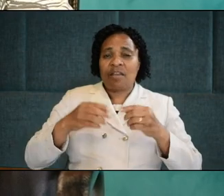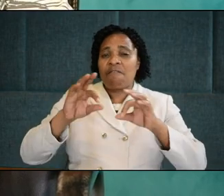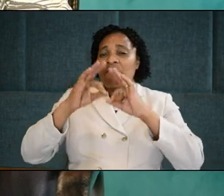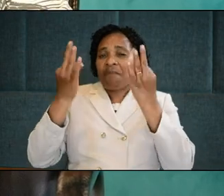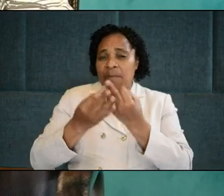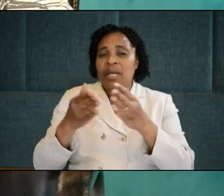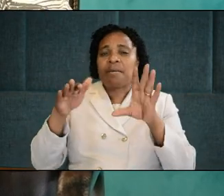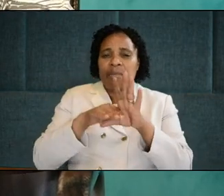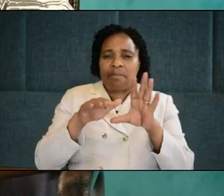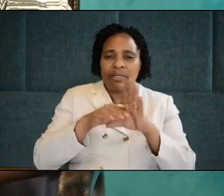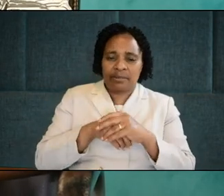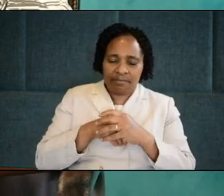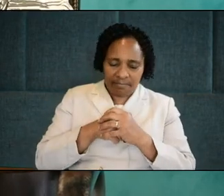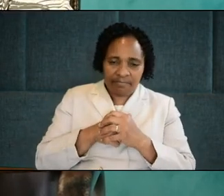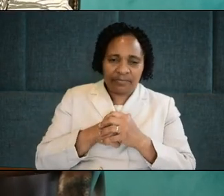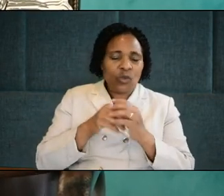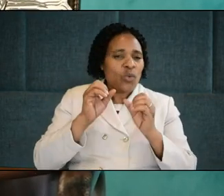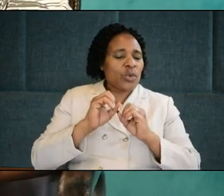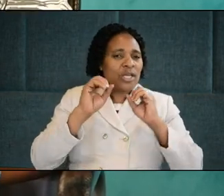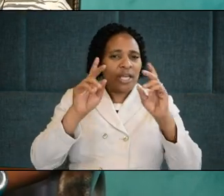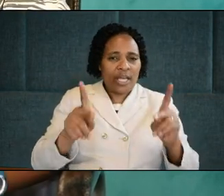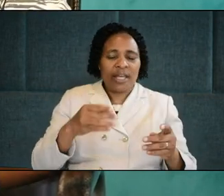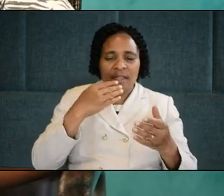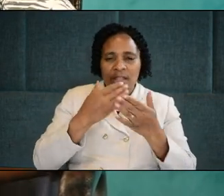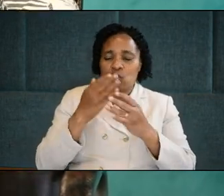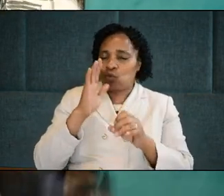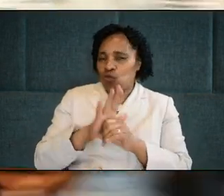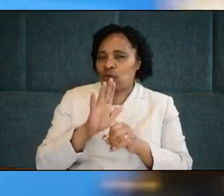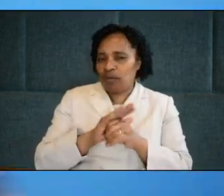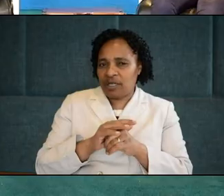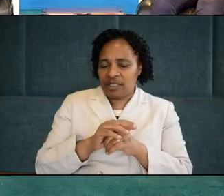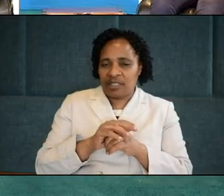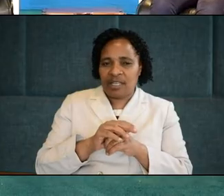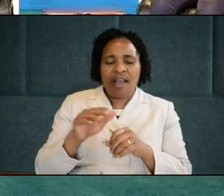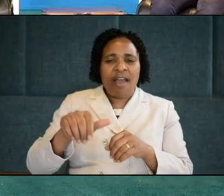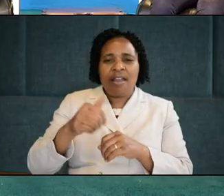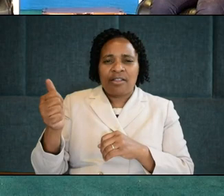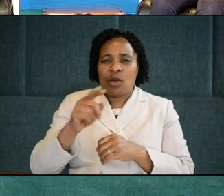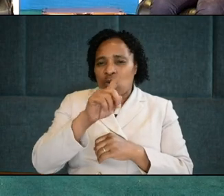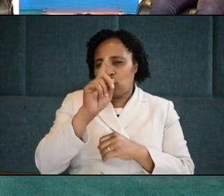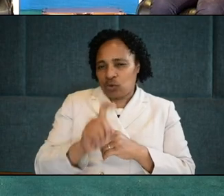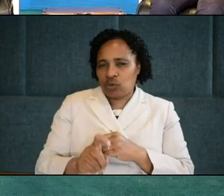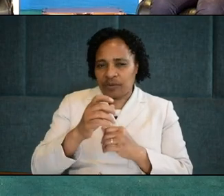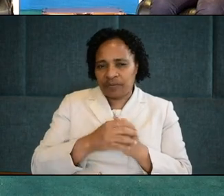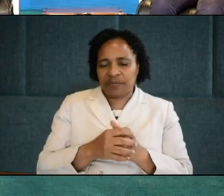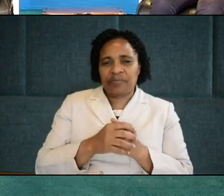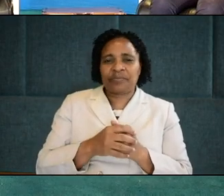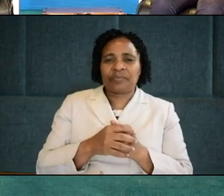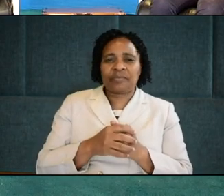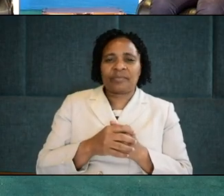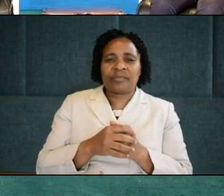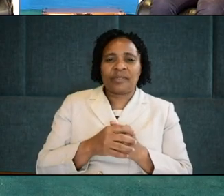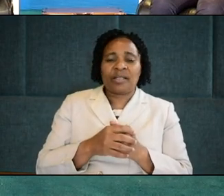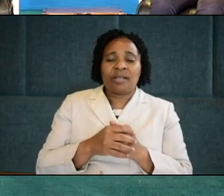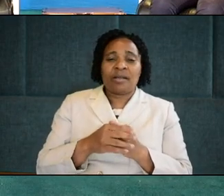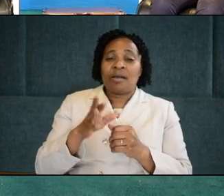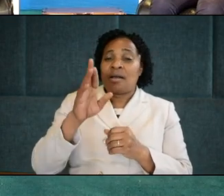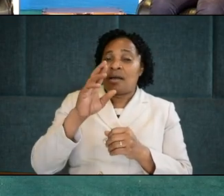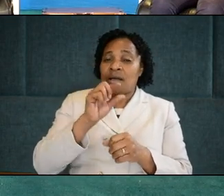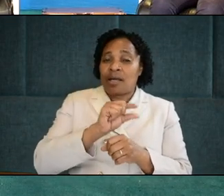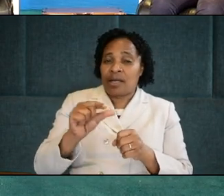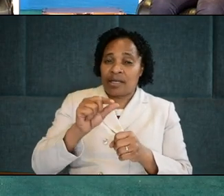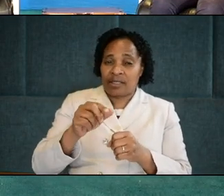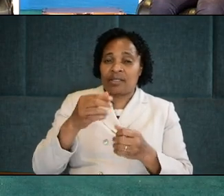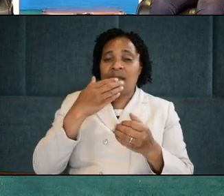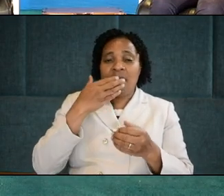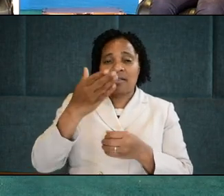family members. All right, thank you so much. Now, another question is, Maybe Grace can answer. What would you have